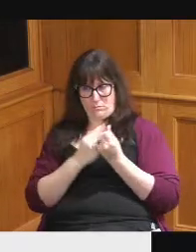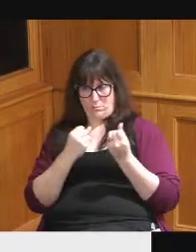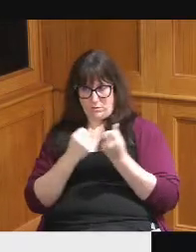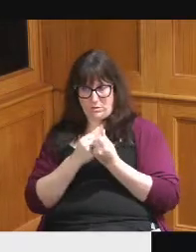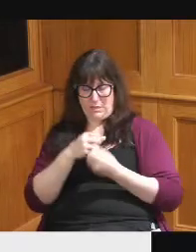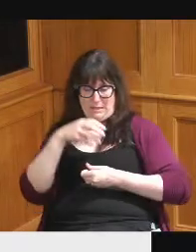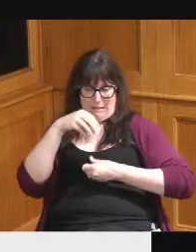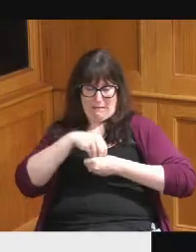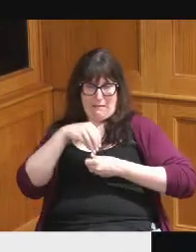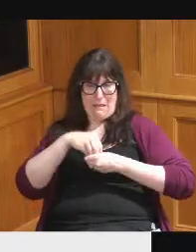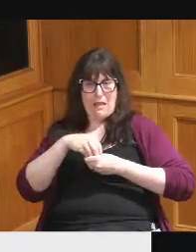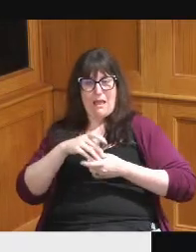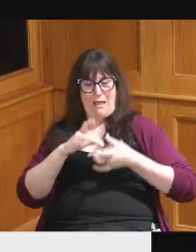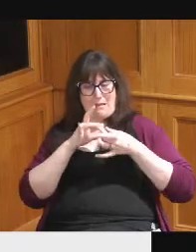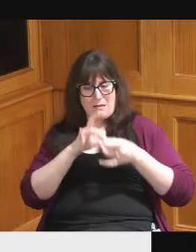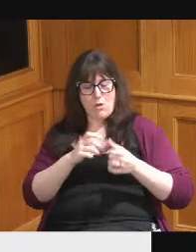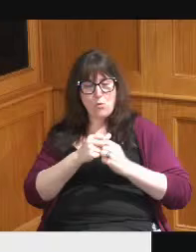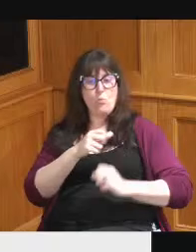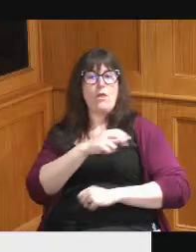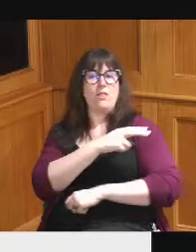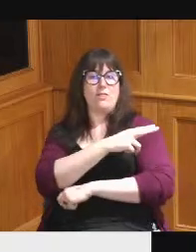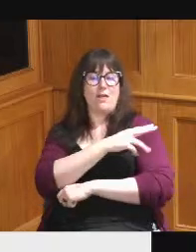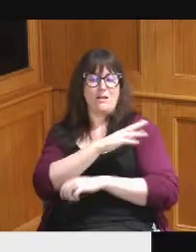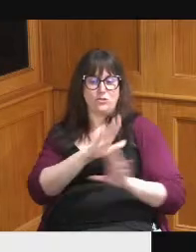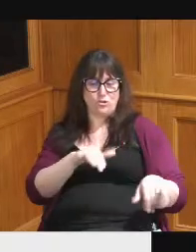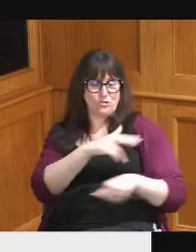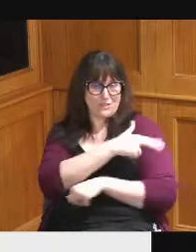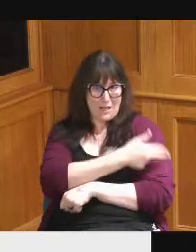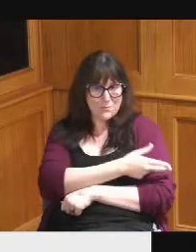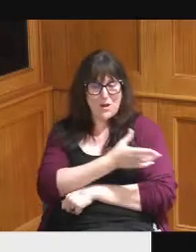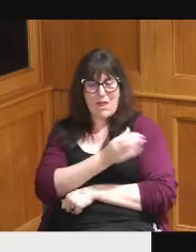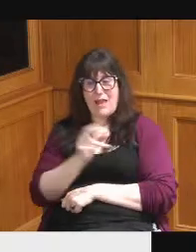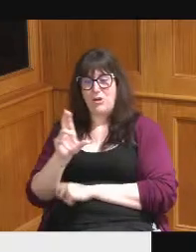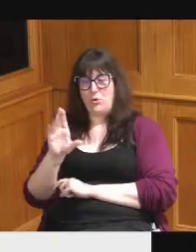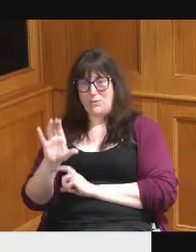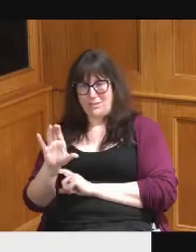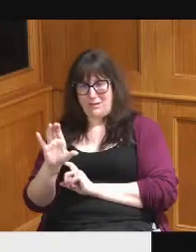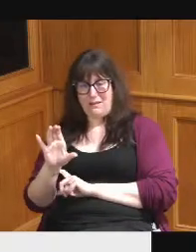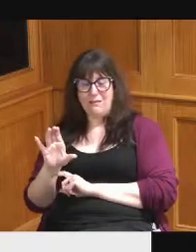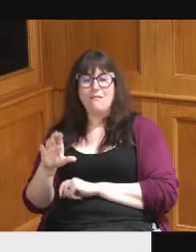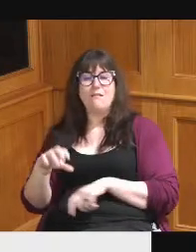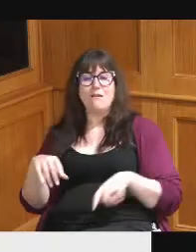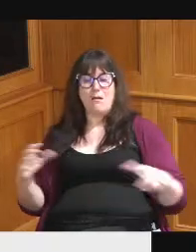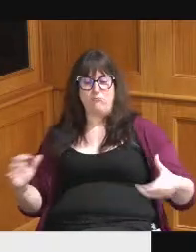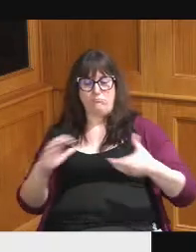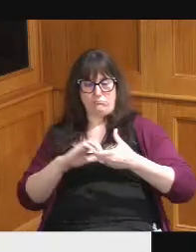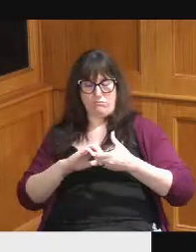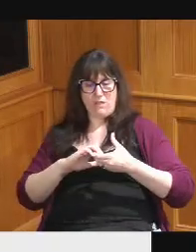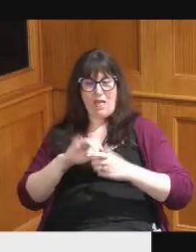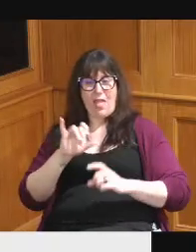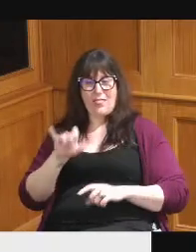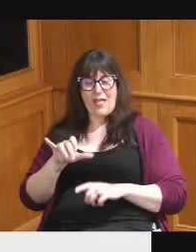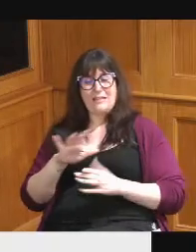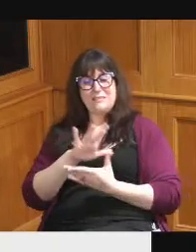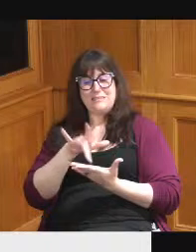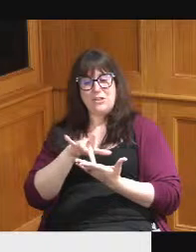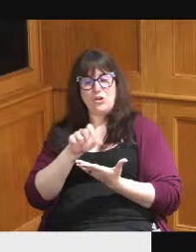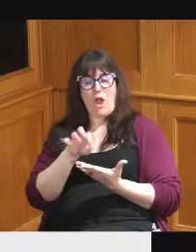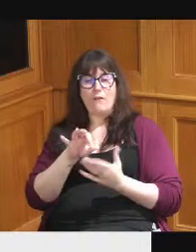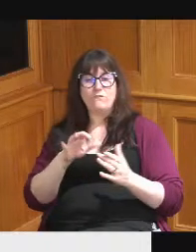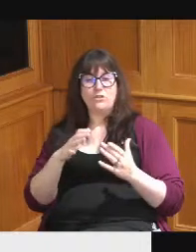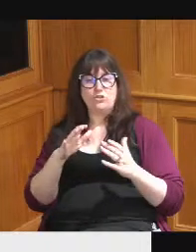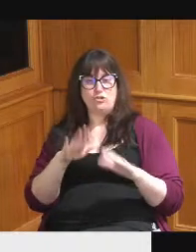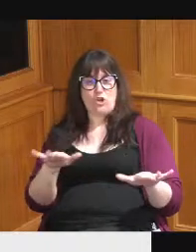to Cincinnati Children's and the University of Cincinnati. The Fisher Health Center for Child Health Equity